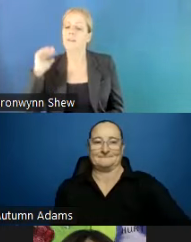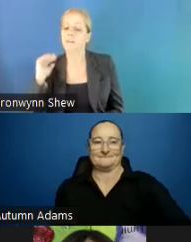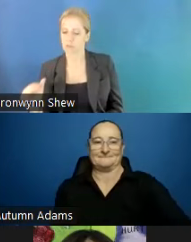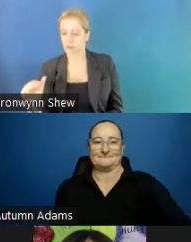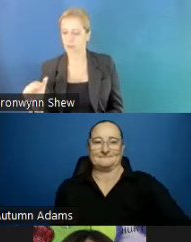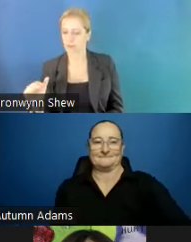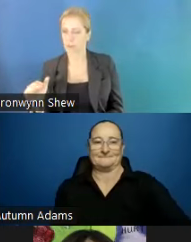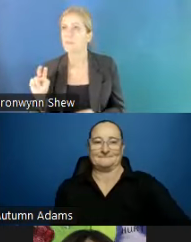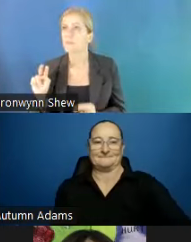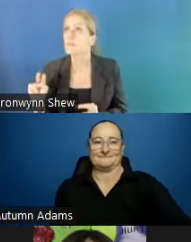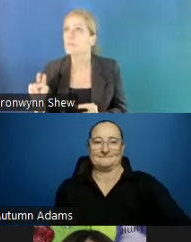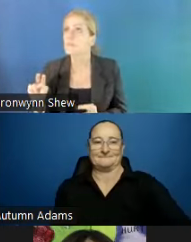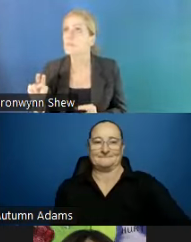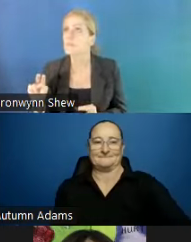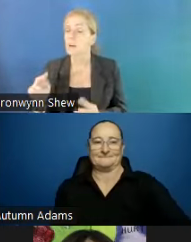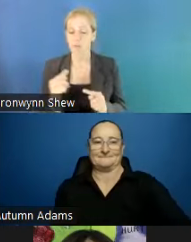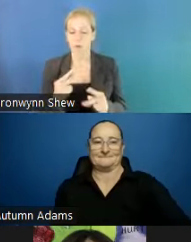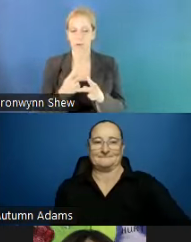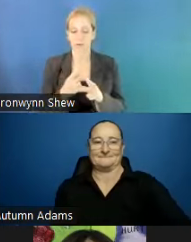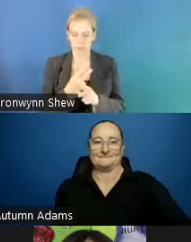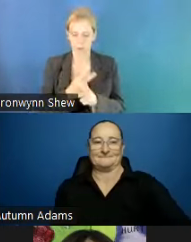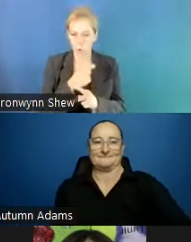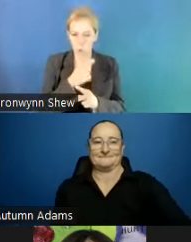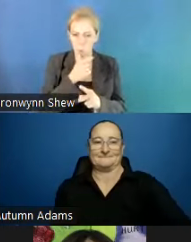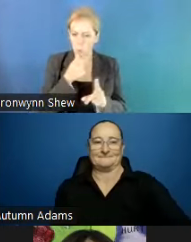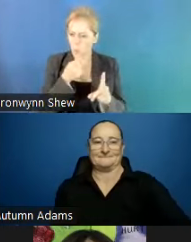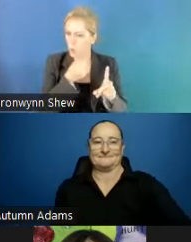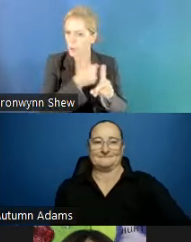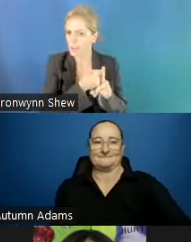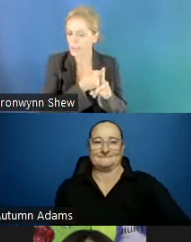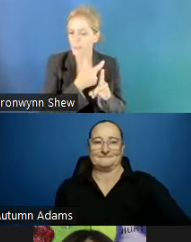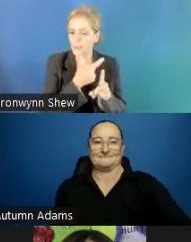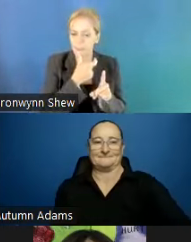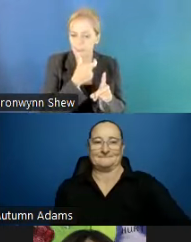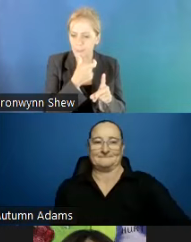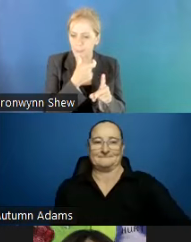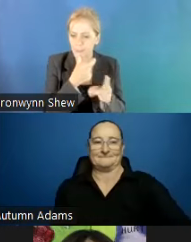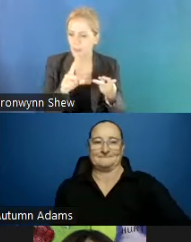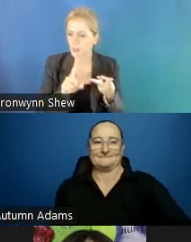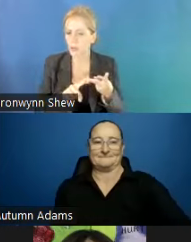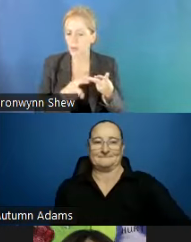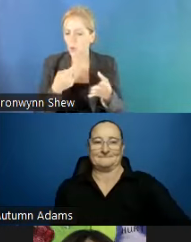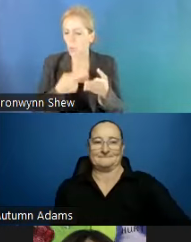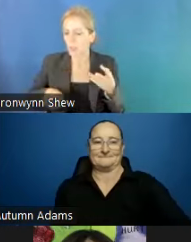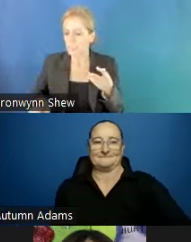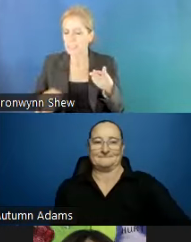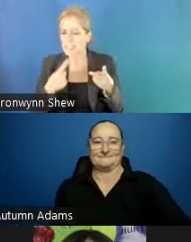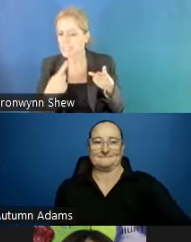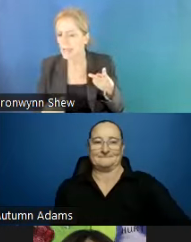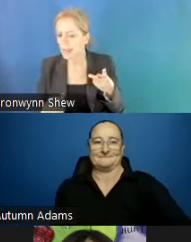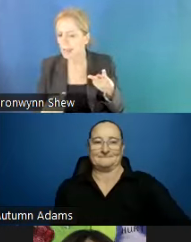who did he tell, what actually happened, why. It's very